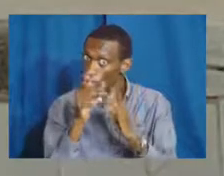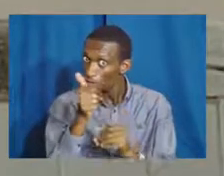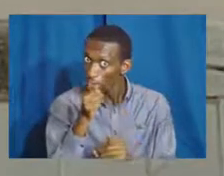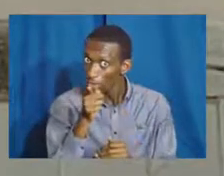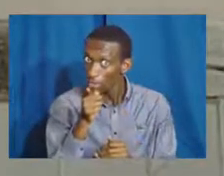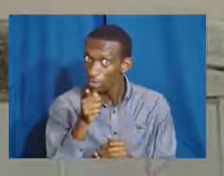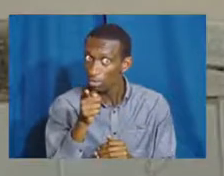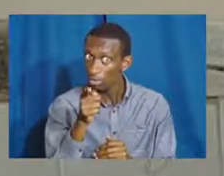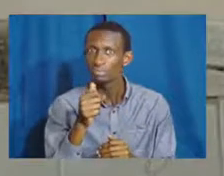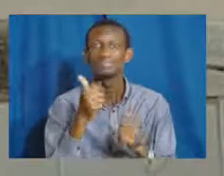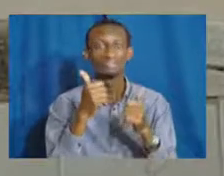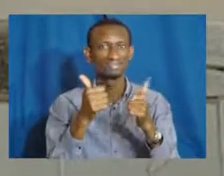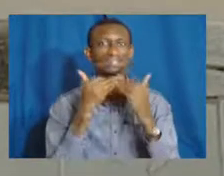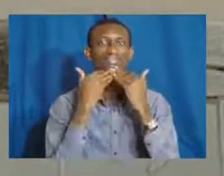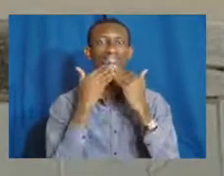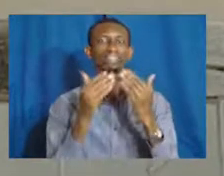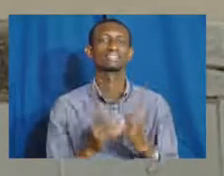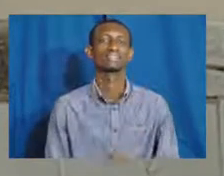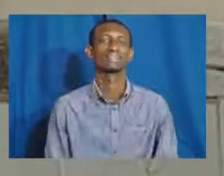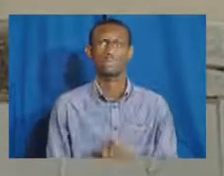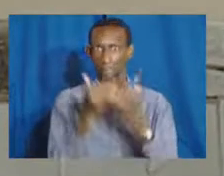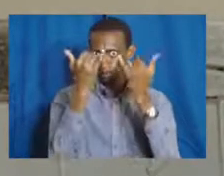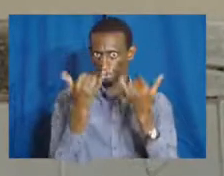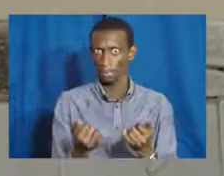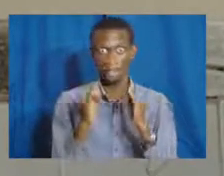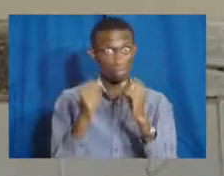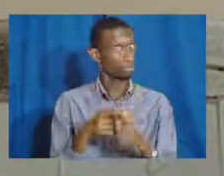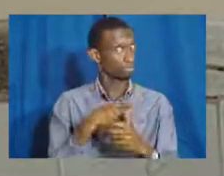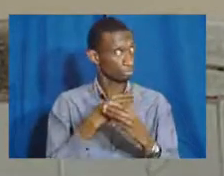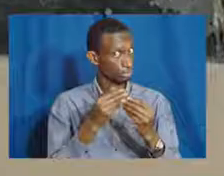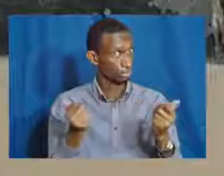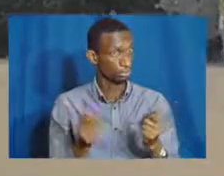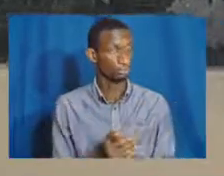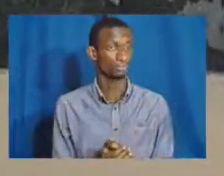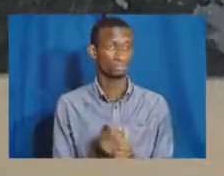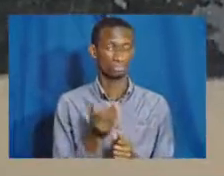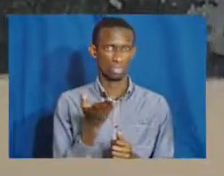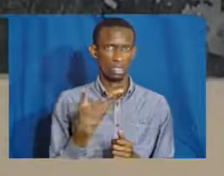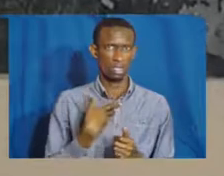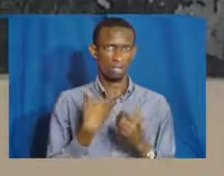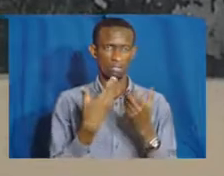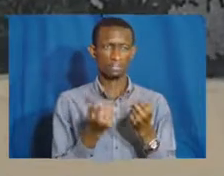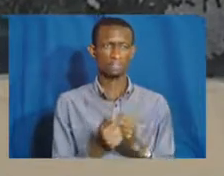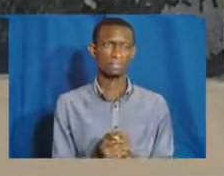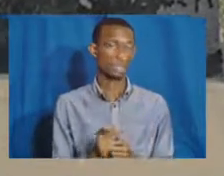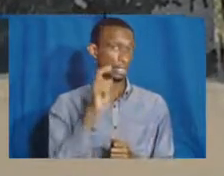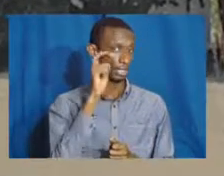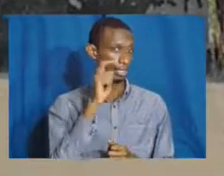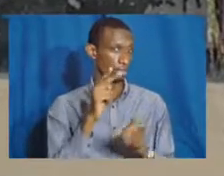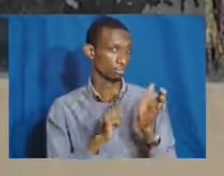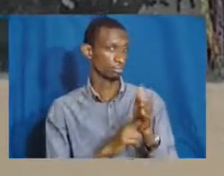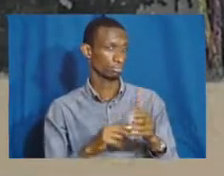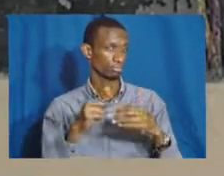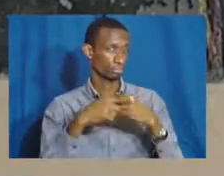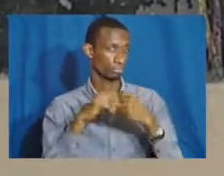together? Thank you very much. Now, when we solve, we'll be having X, which is equal to minus B,